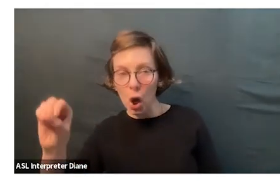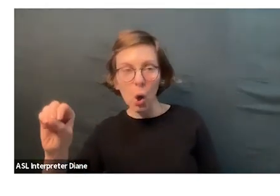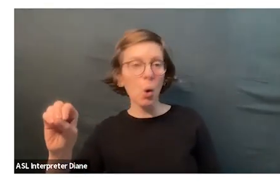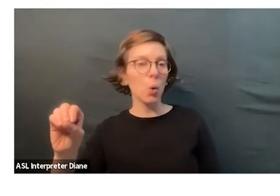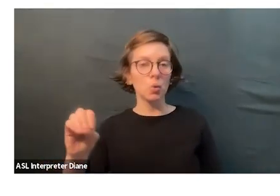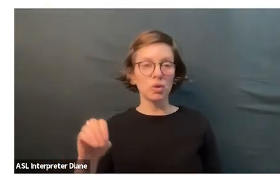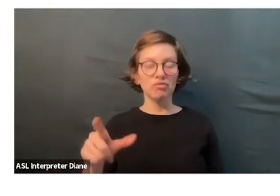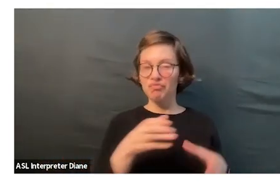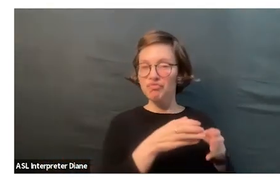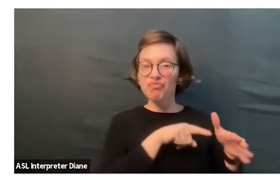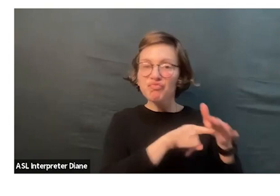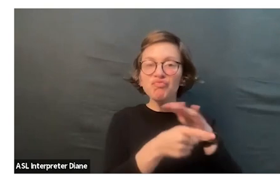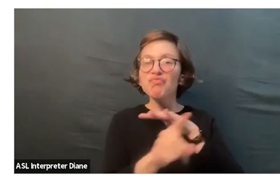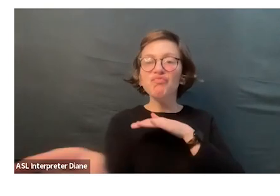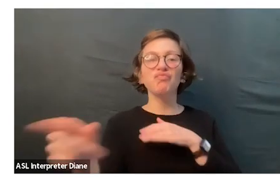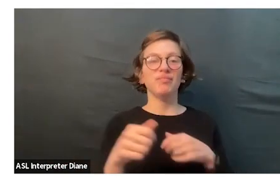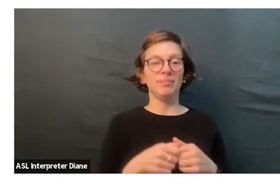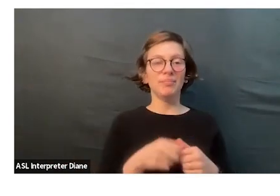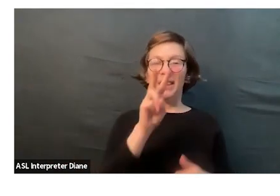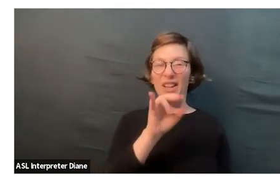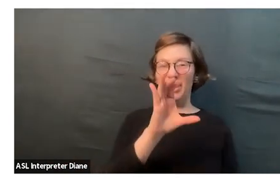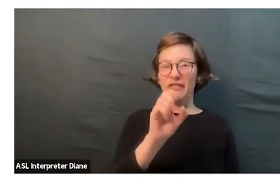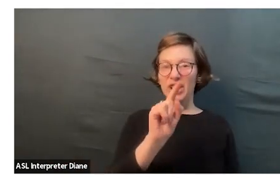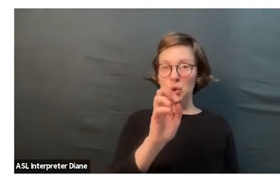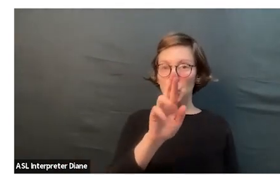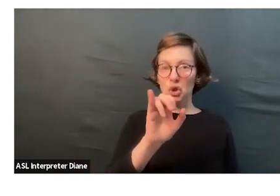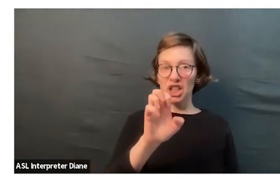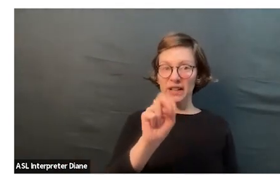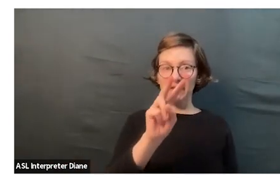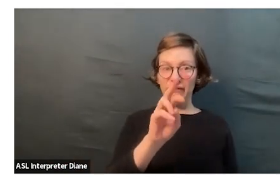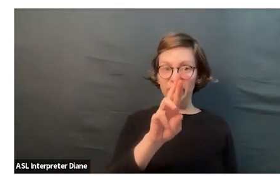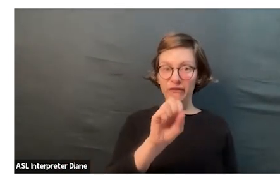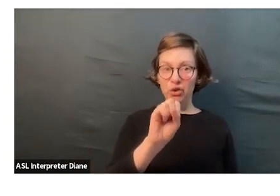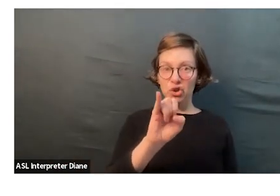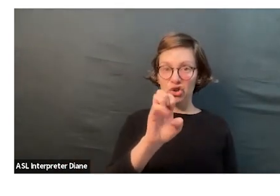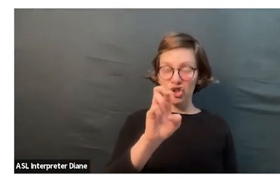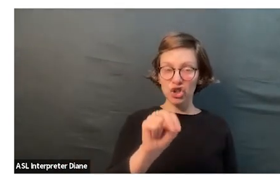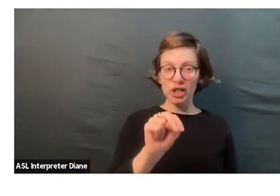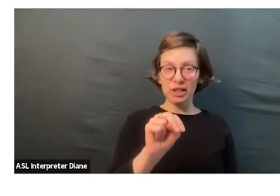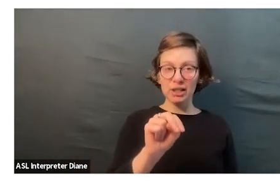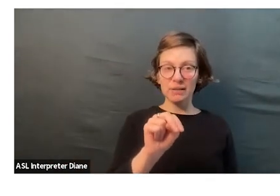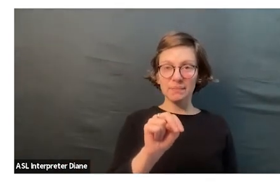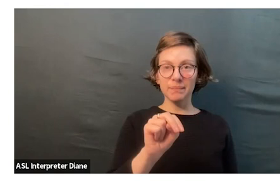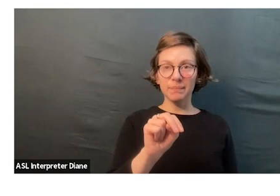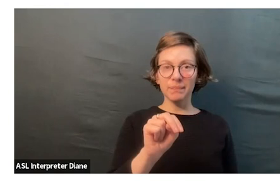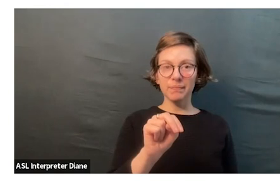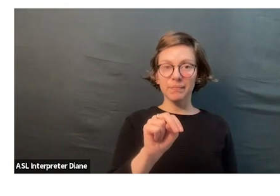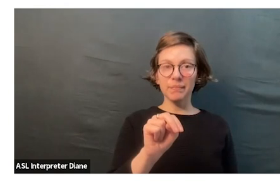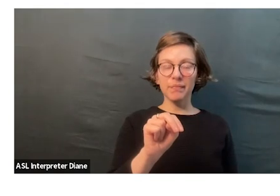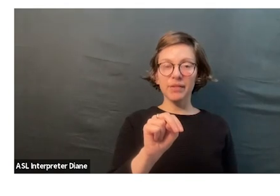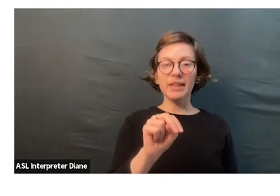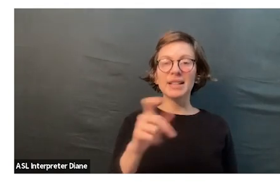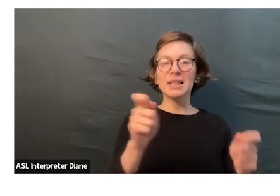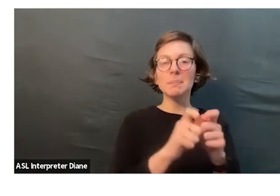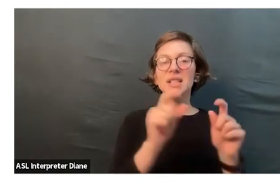that happened for most people. So if those of you who have watched Bridgerton recently, when Colin goes on his grand tour of Greece, this is part